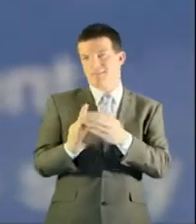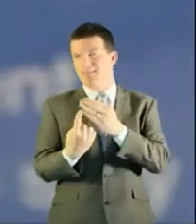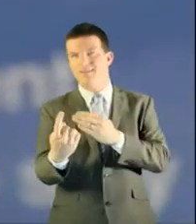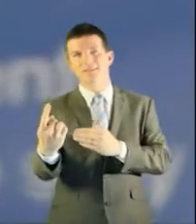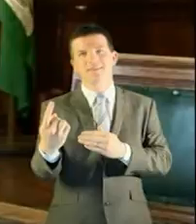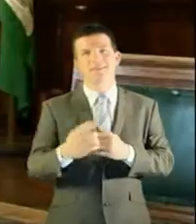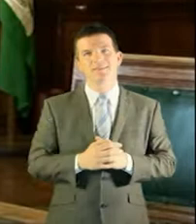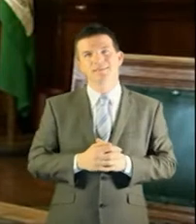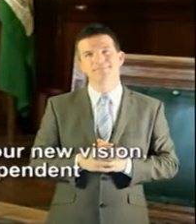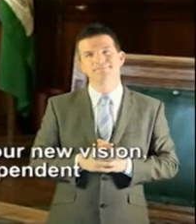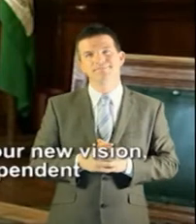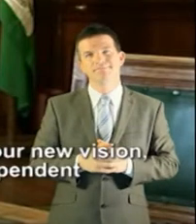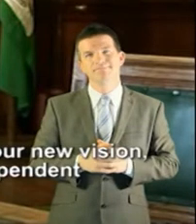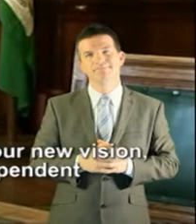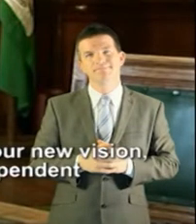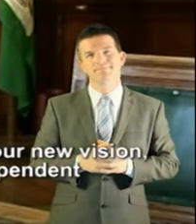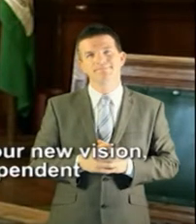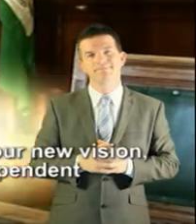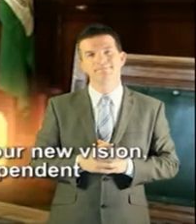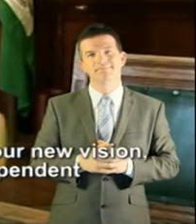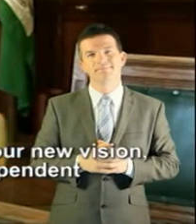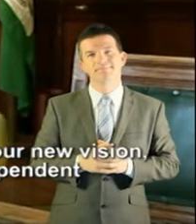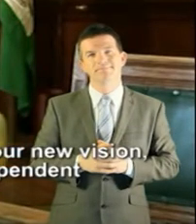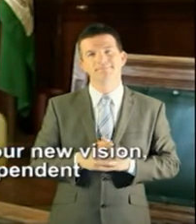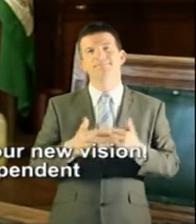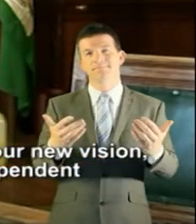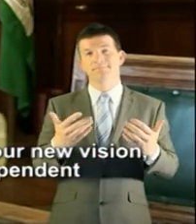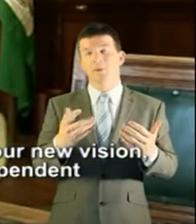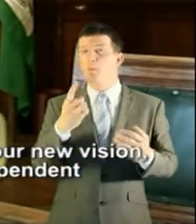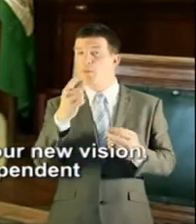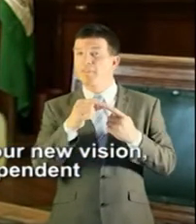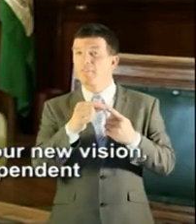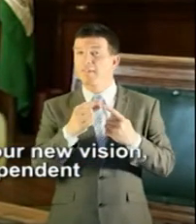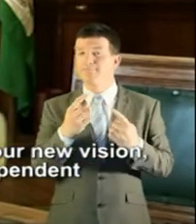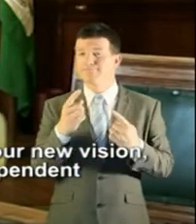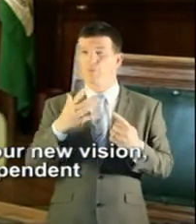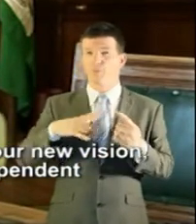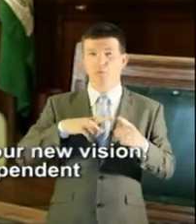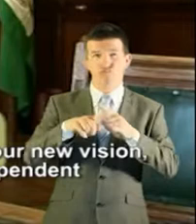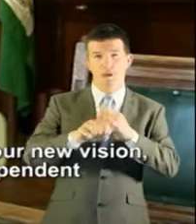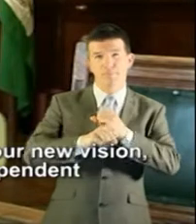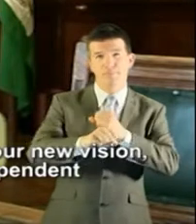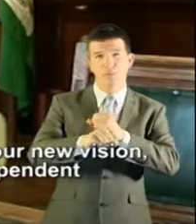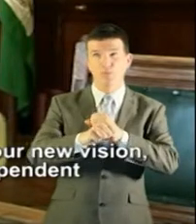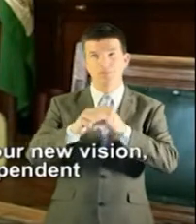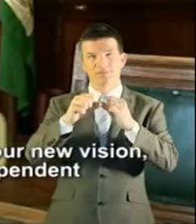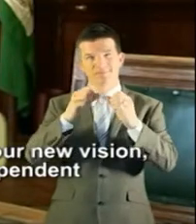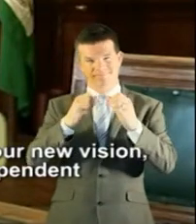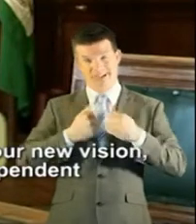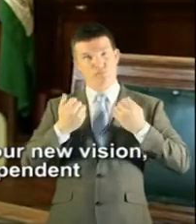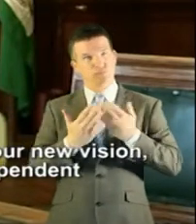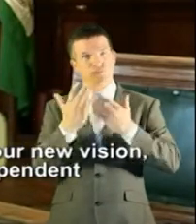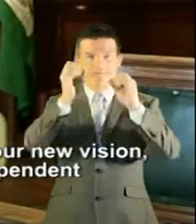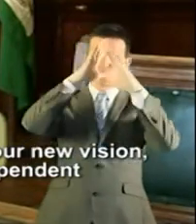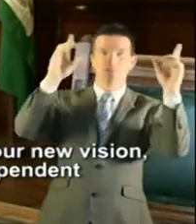tablets. One of the things we wanted to promote through our new vision was to make people